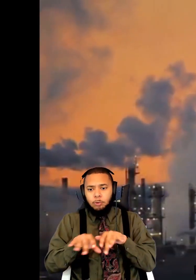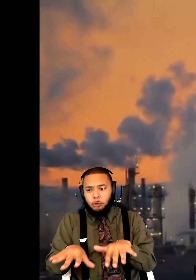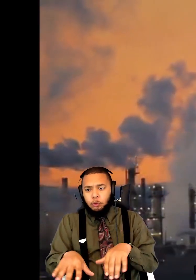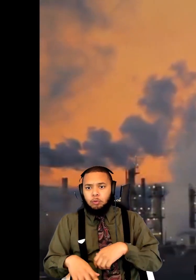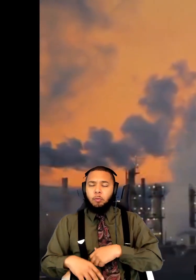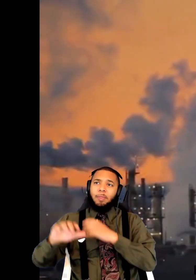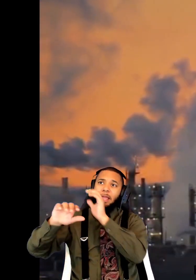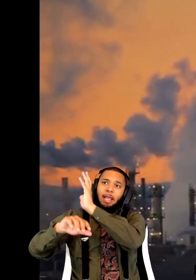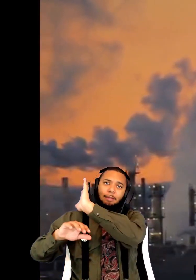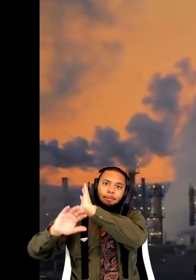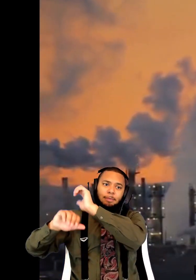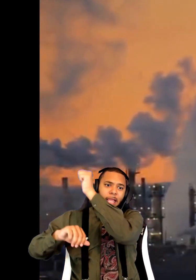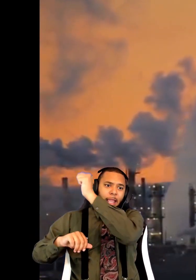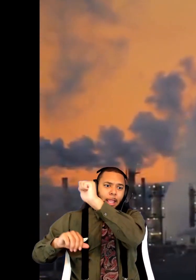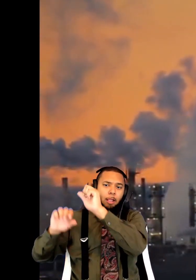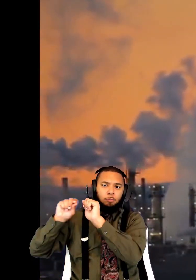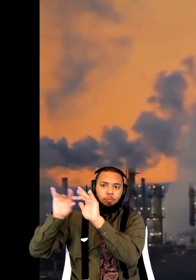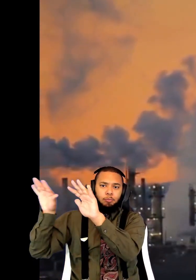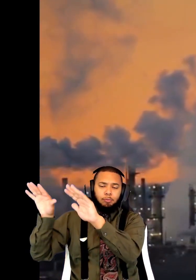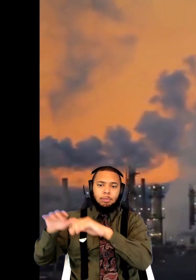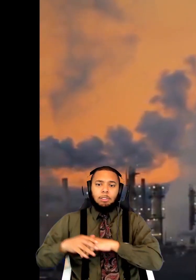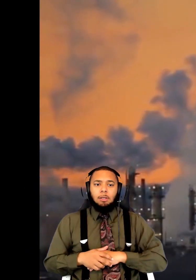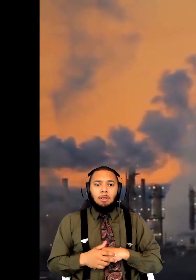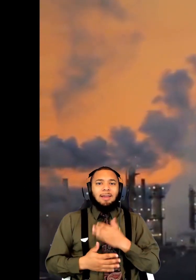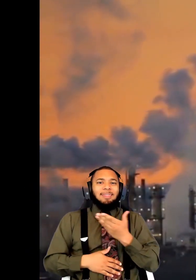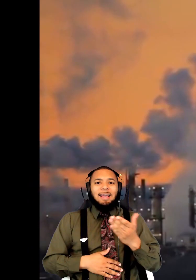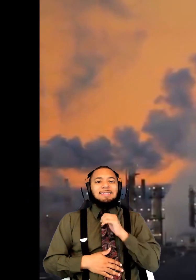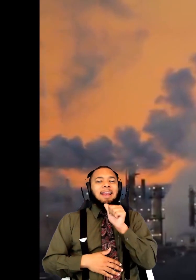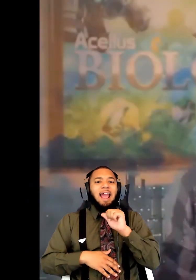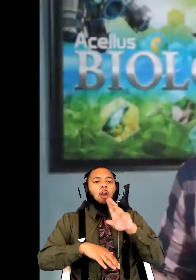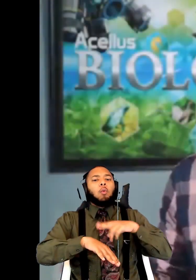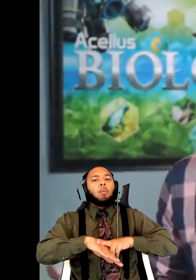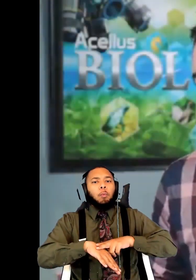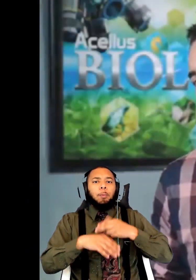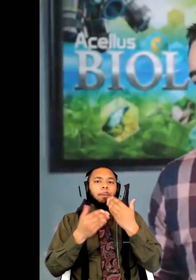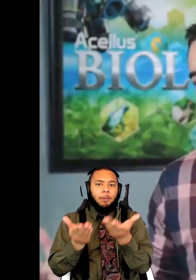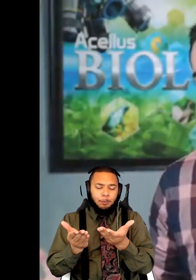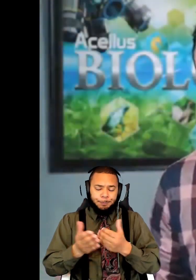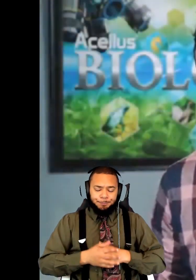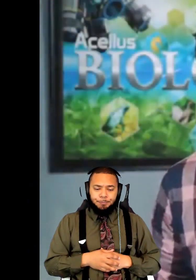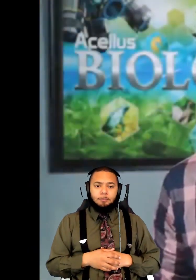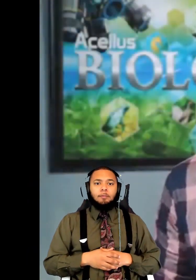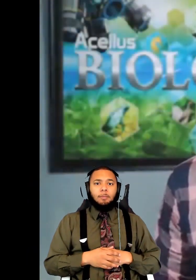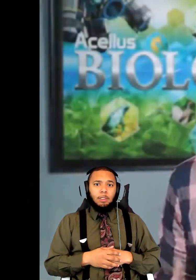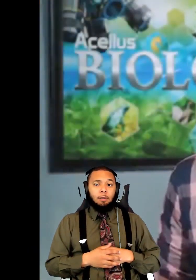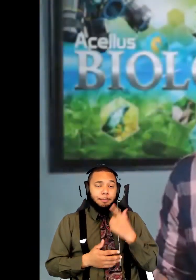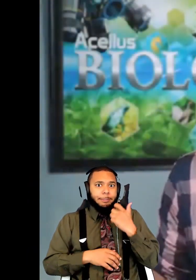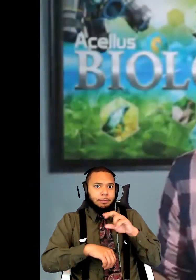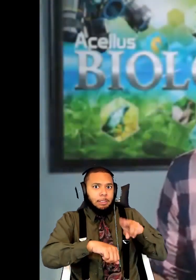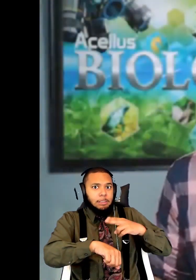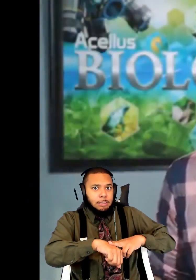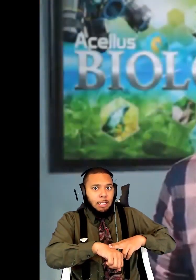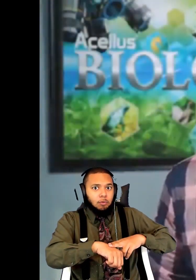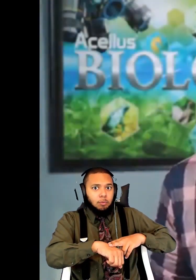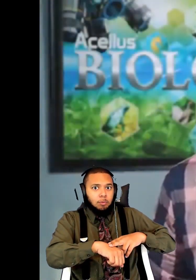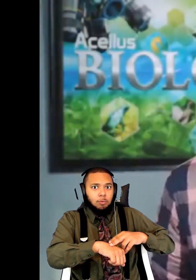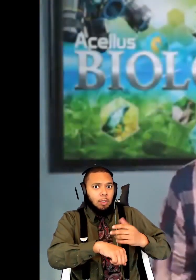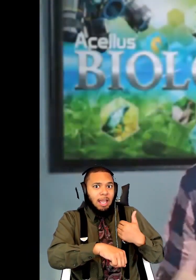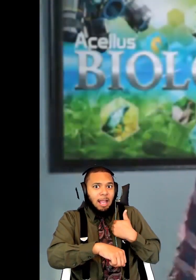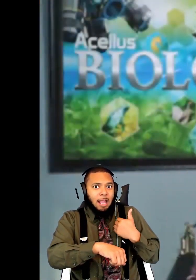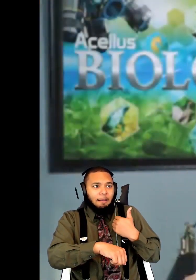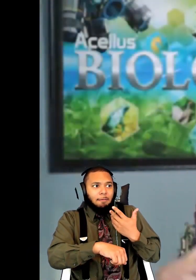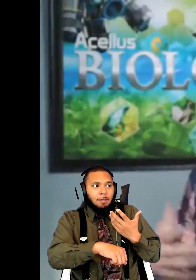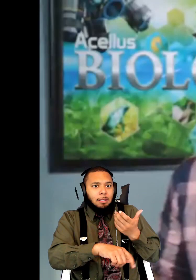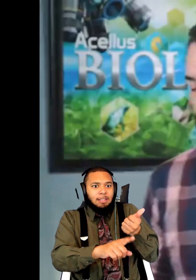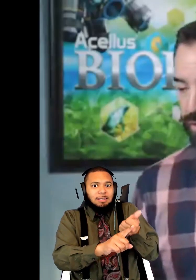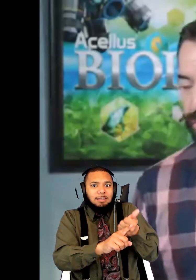air, things that are being introduced that would naturally not be there, right? Because a natural ecosystem doesn't really have its own pollution,